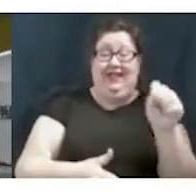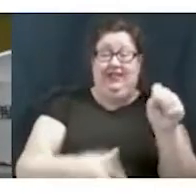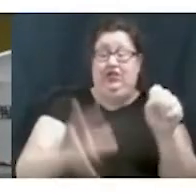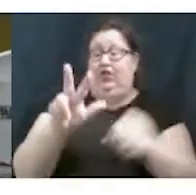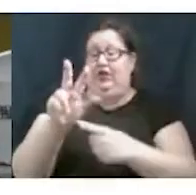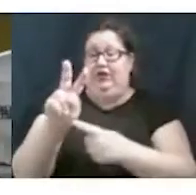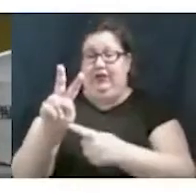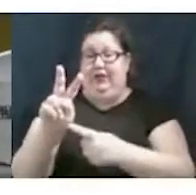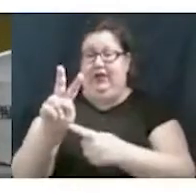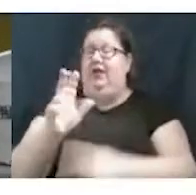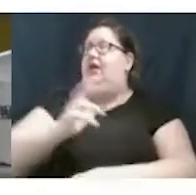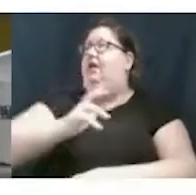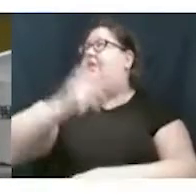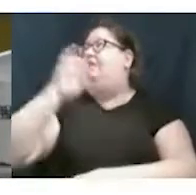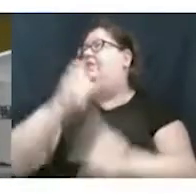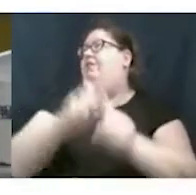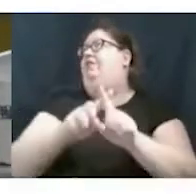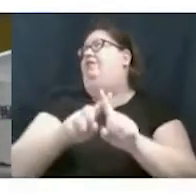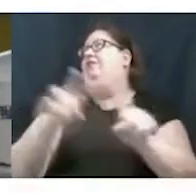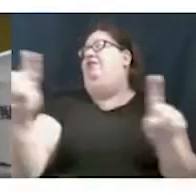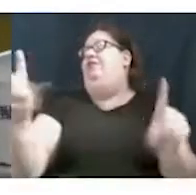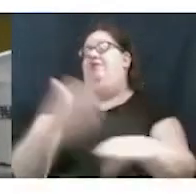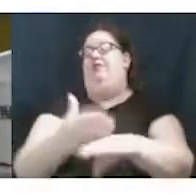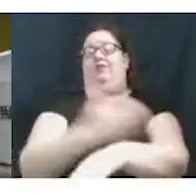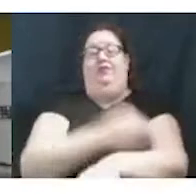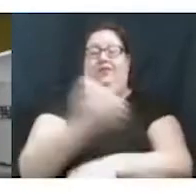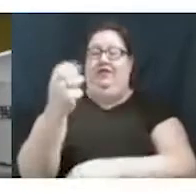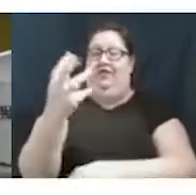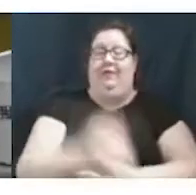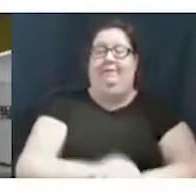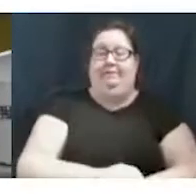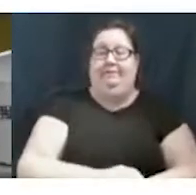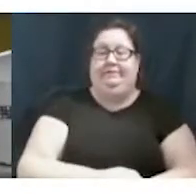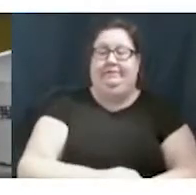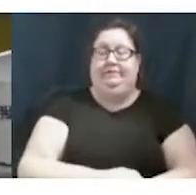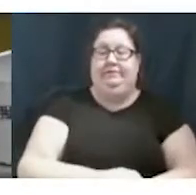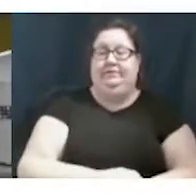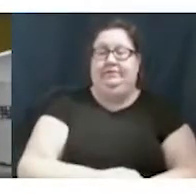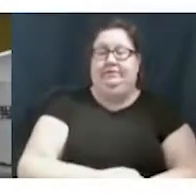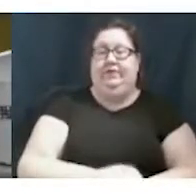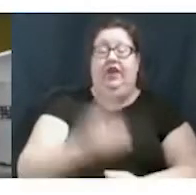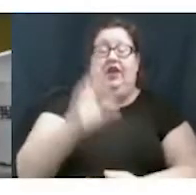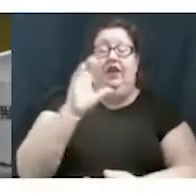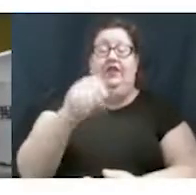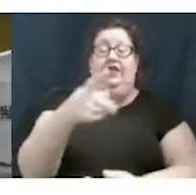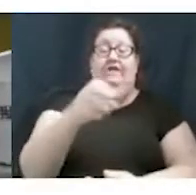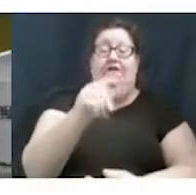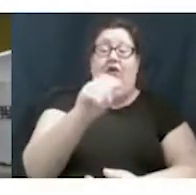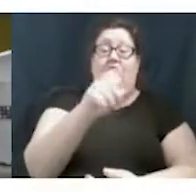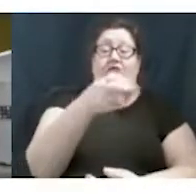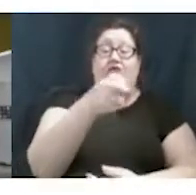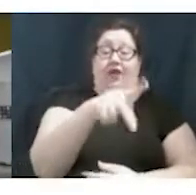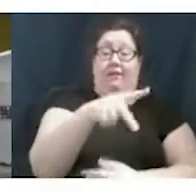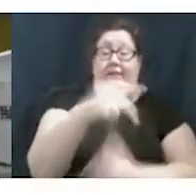and it makes all the difference for the video software. The Photoshop and Illustrator aren't nearly as